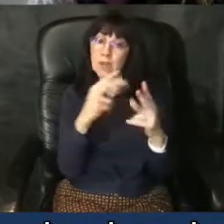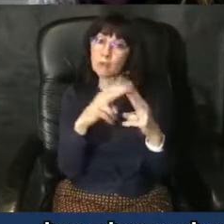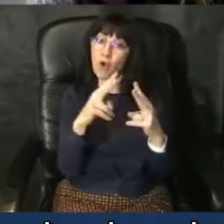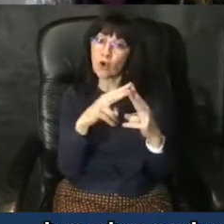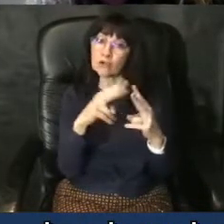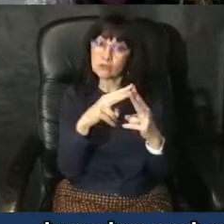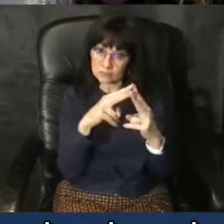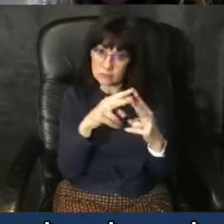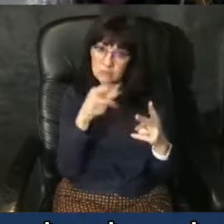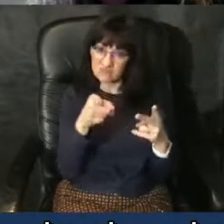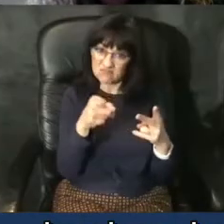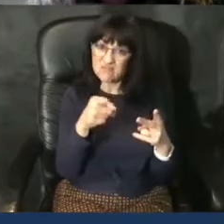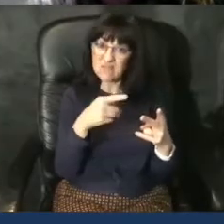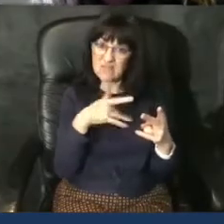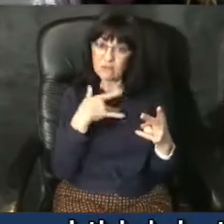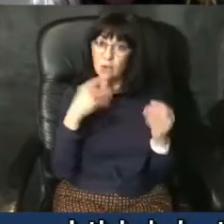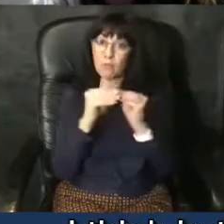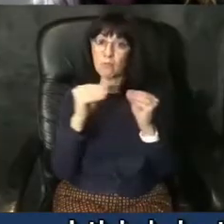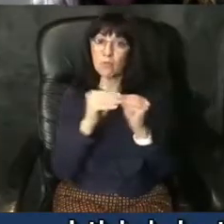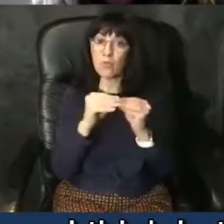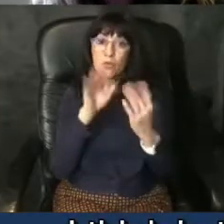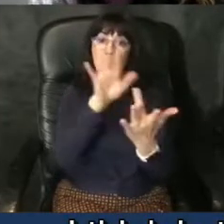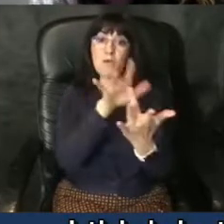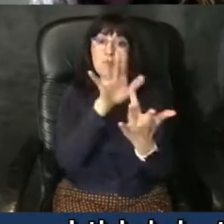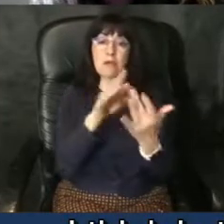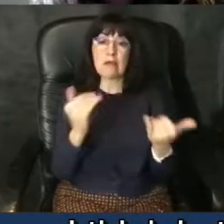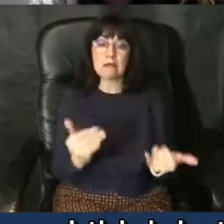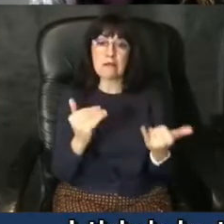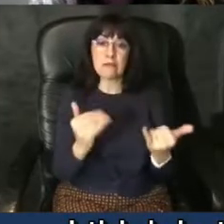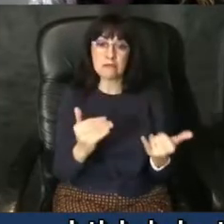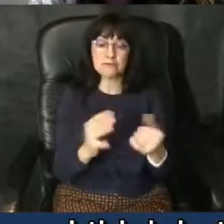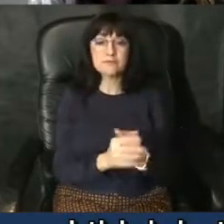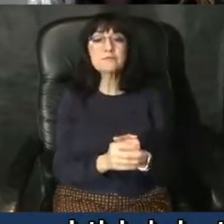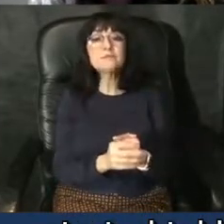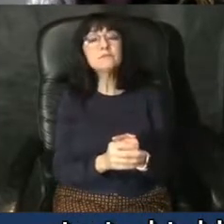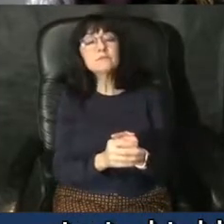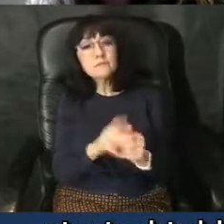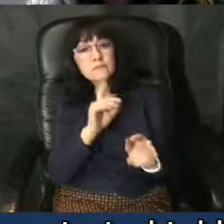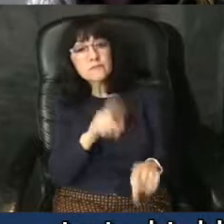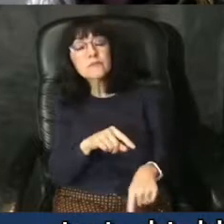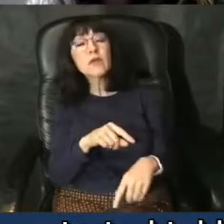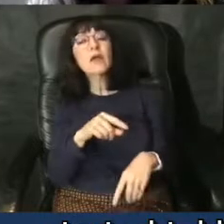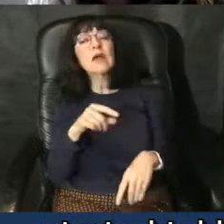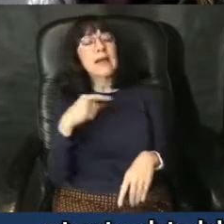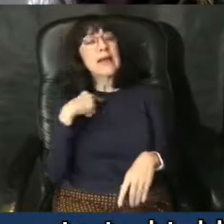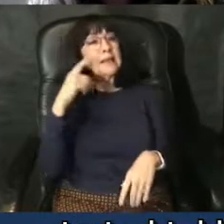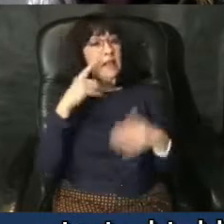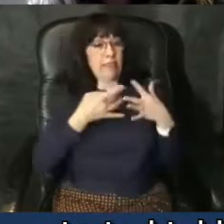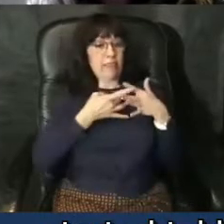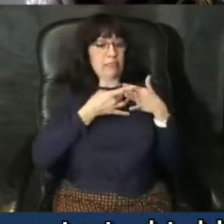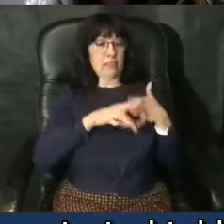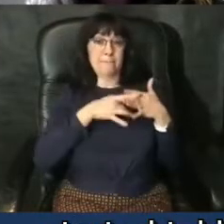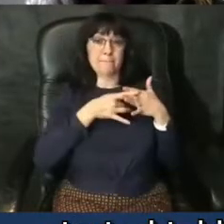more calls and referrals? I think in the beginning, when the pandemic first really started taking hold